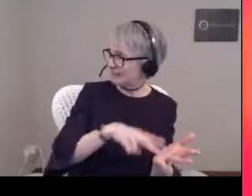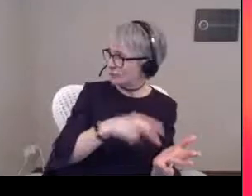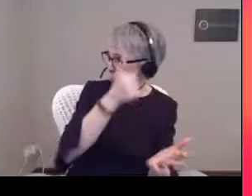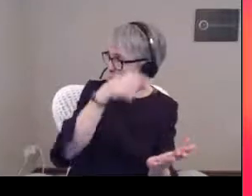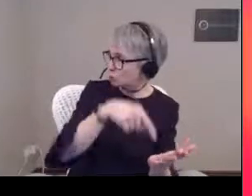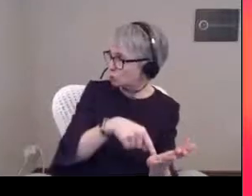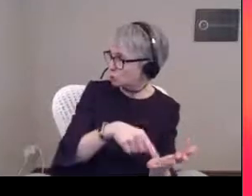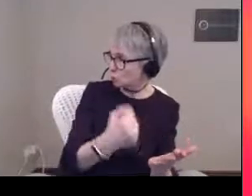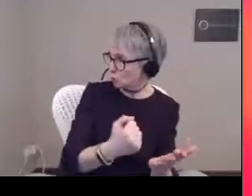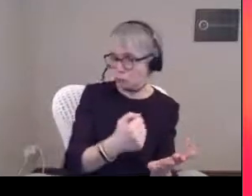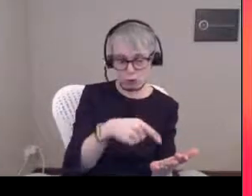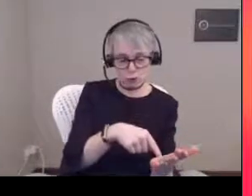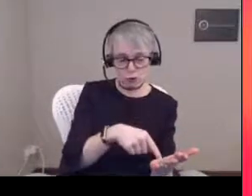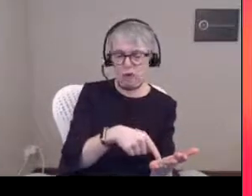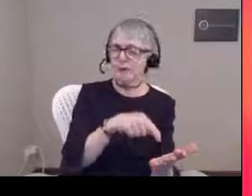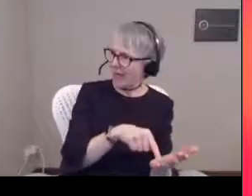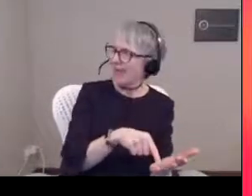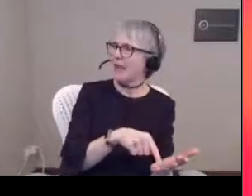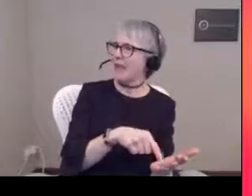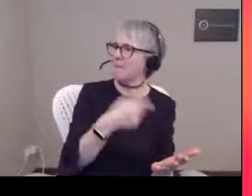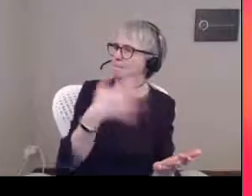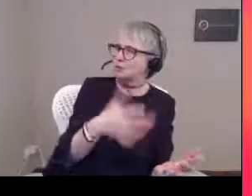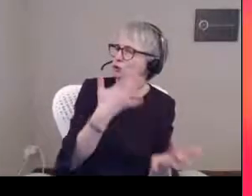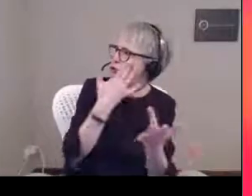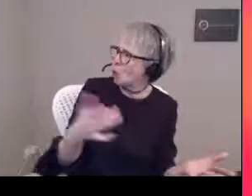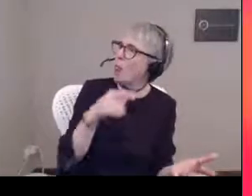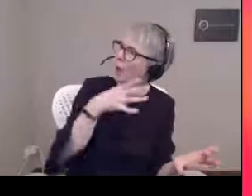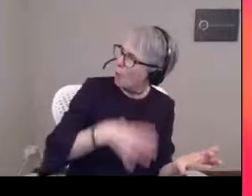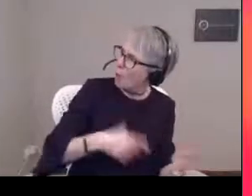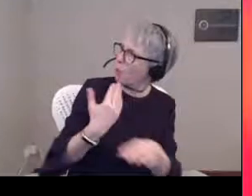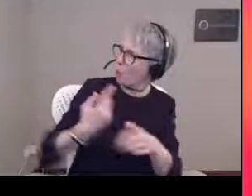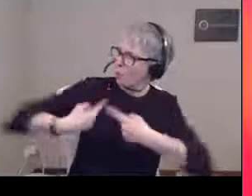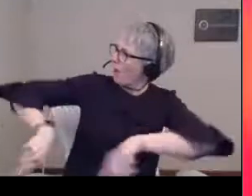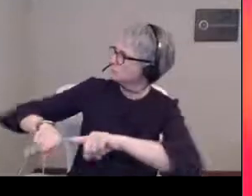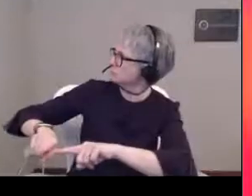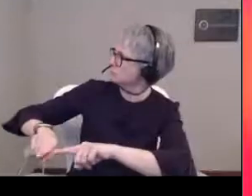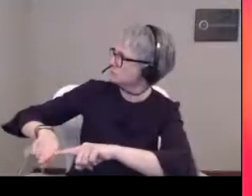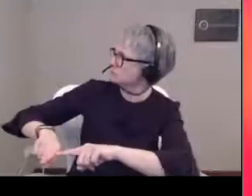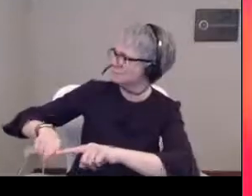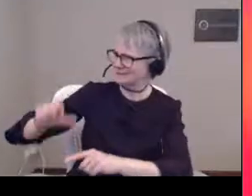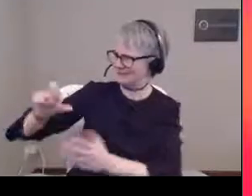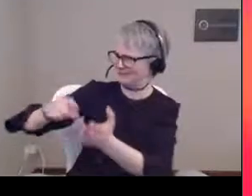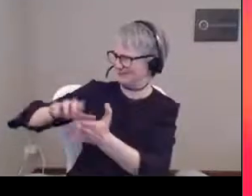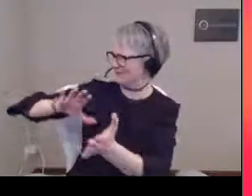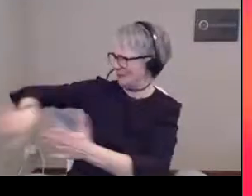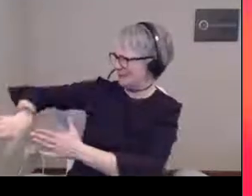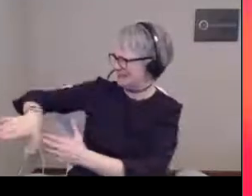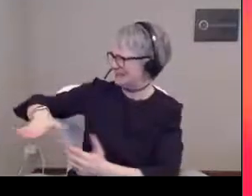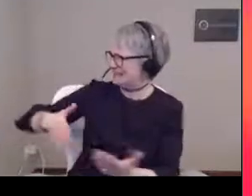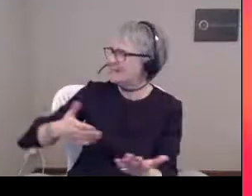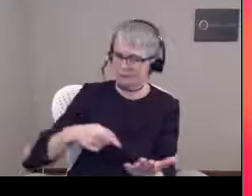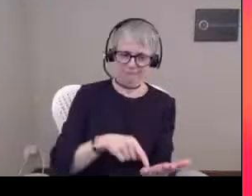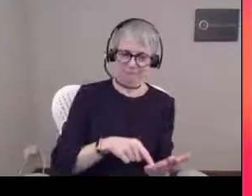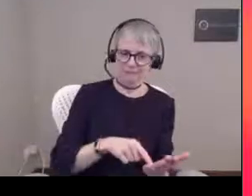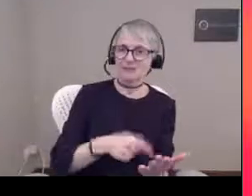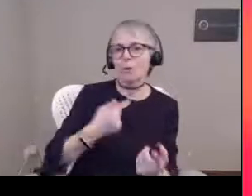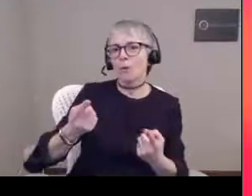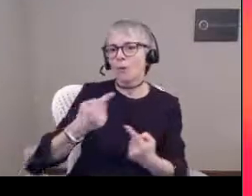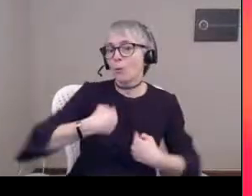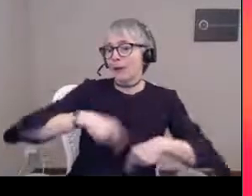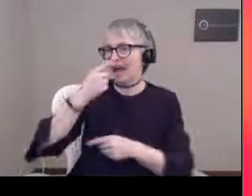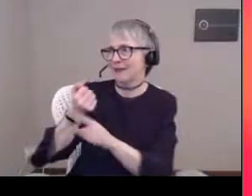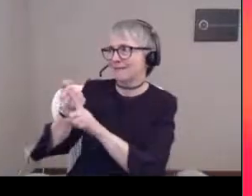the brand and why they want to work for ITV, and they were so passionate about it. And we can ensure that they understand that part based on their